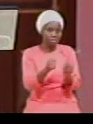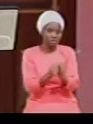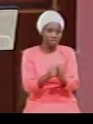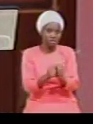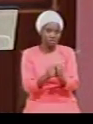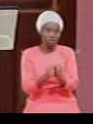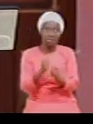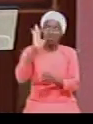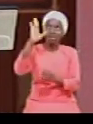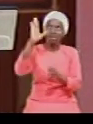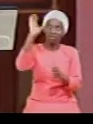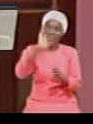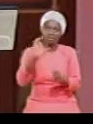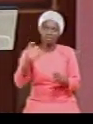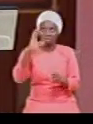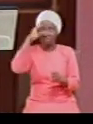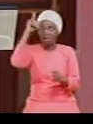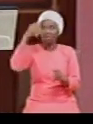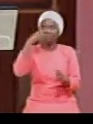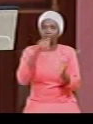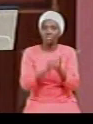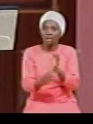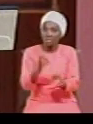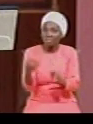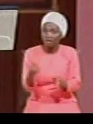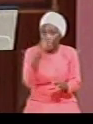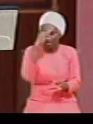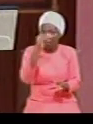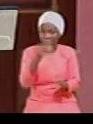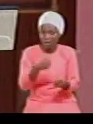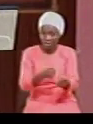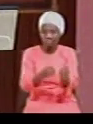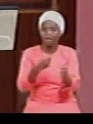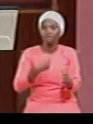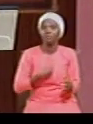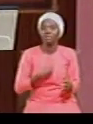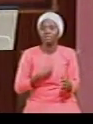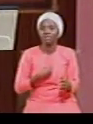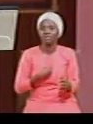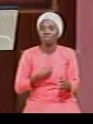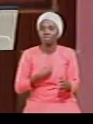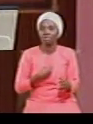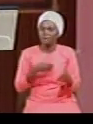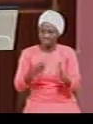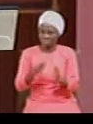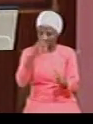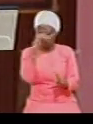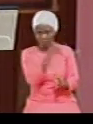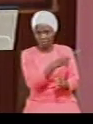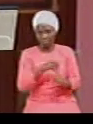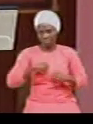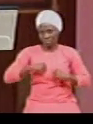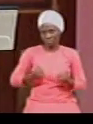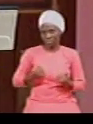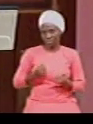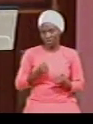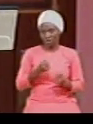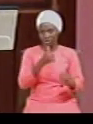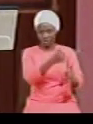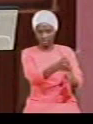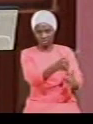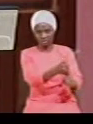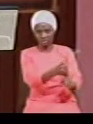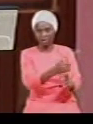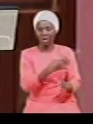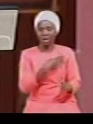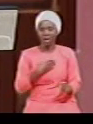says, if any man come after me, let him deny himself